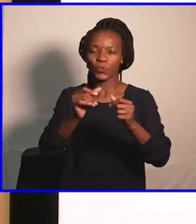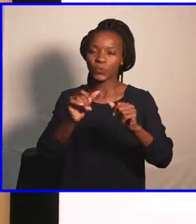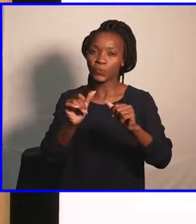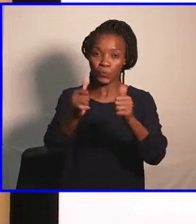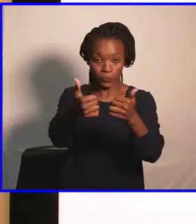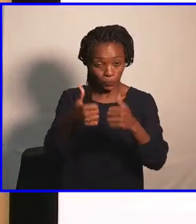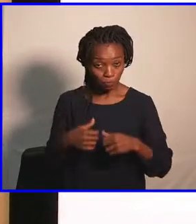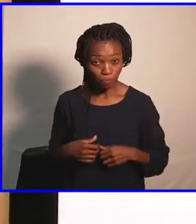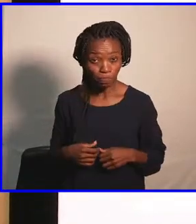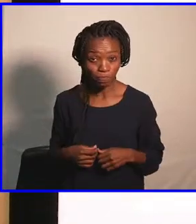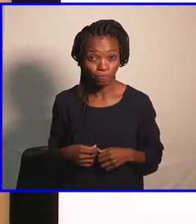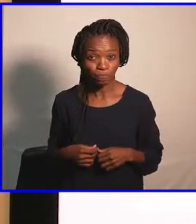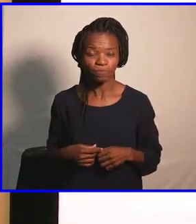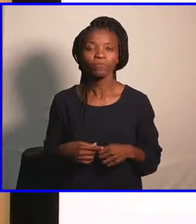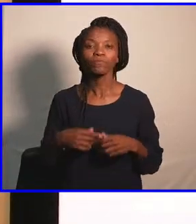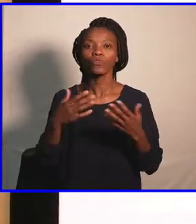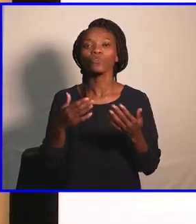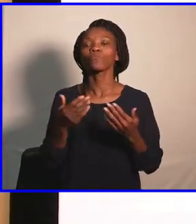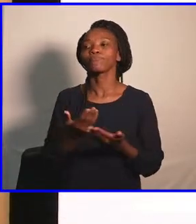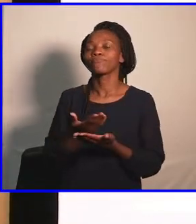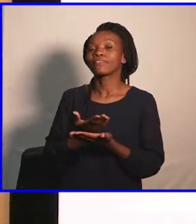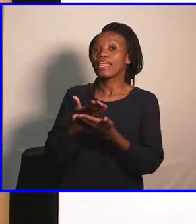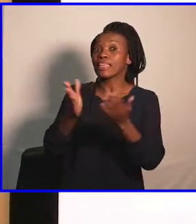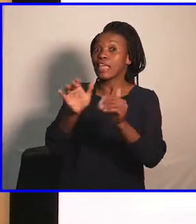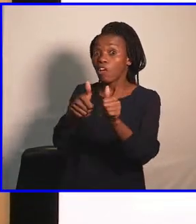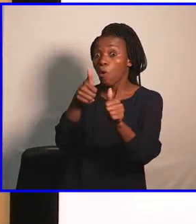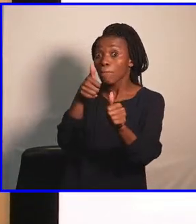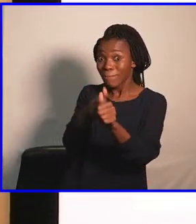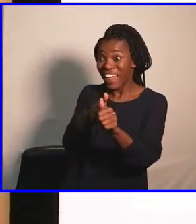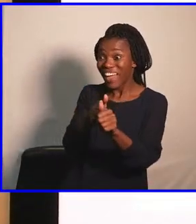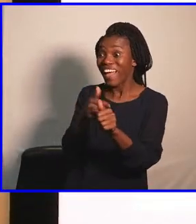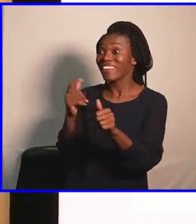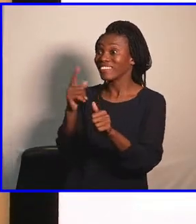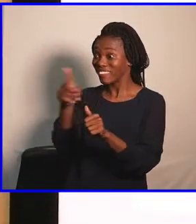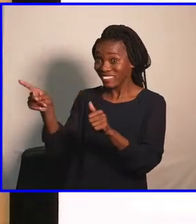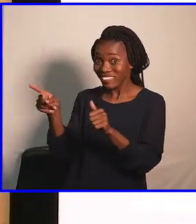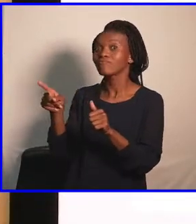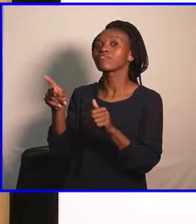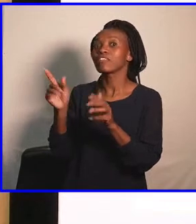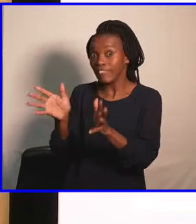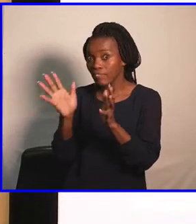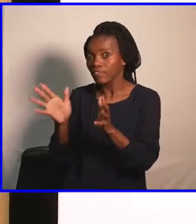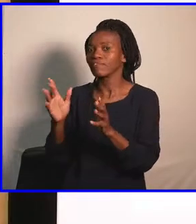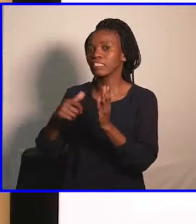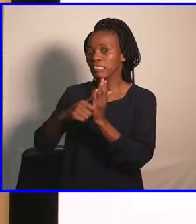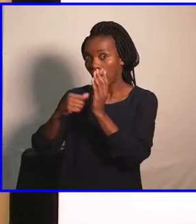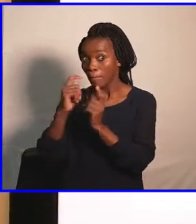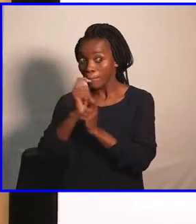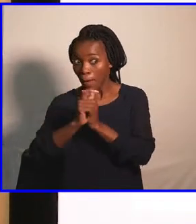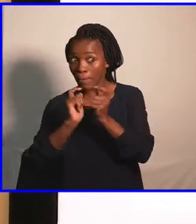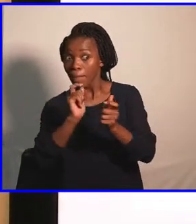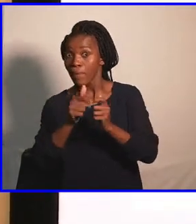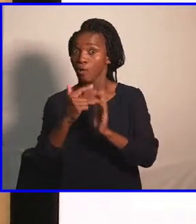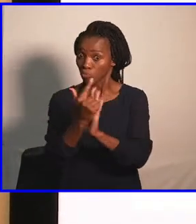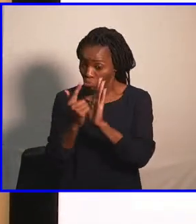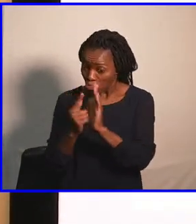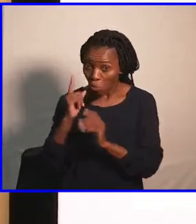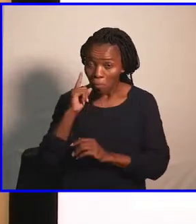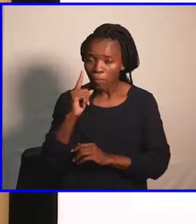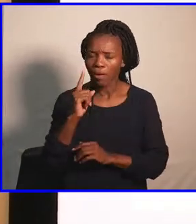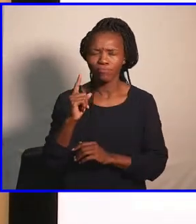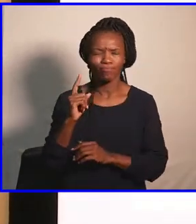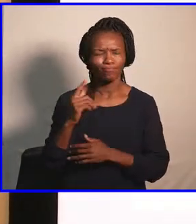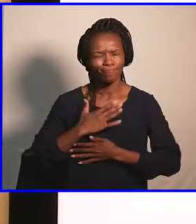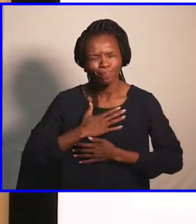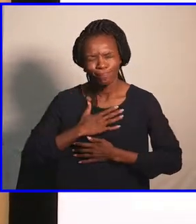also said. To those compliant taxpayers who meet their legal obligations, I must say that we